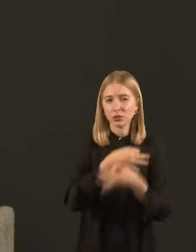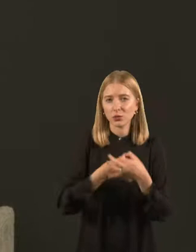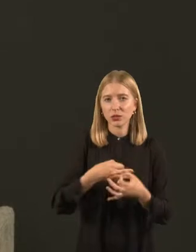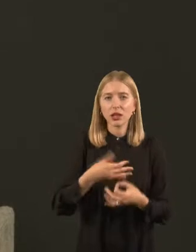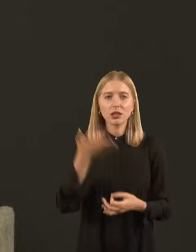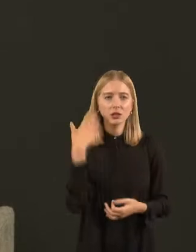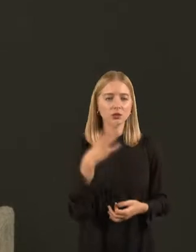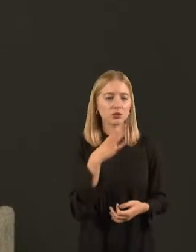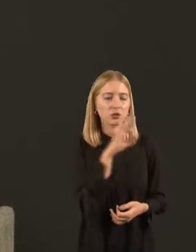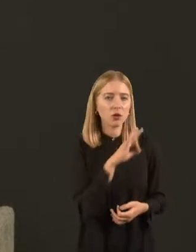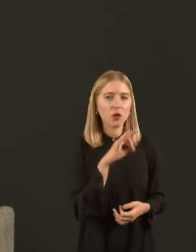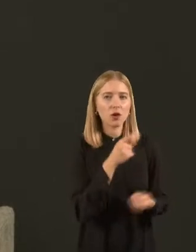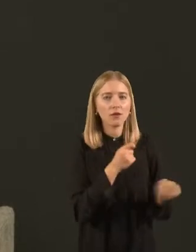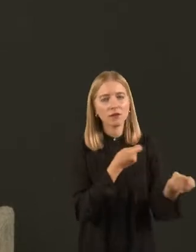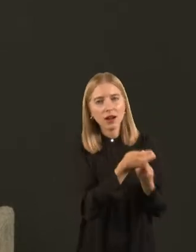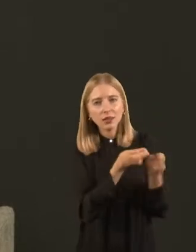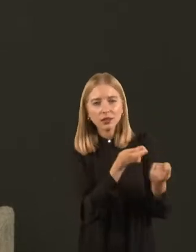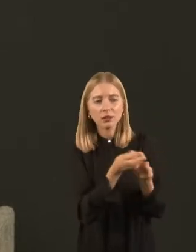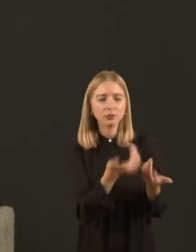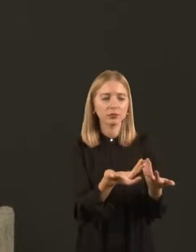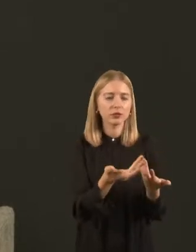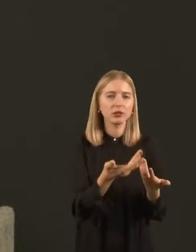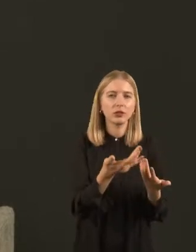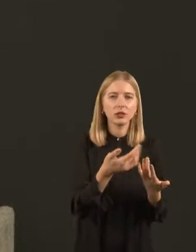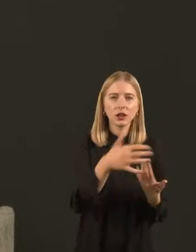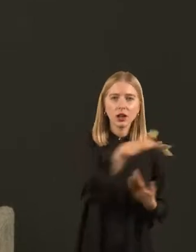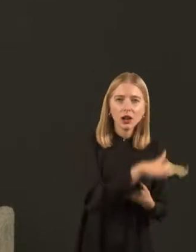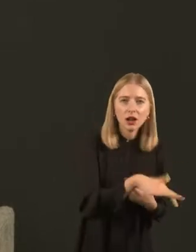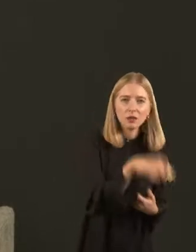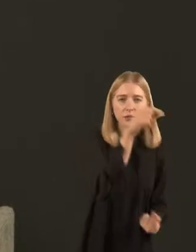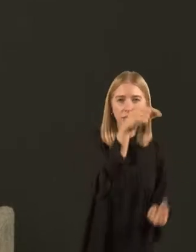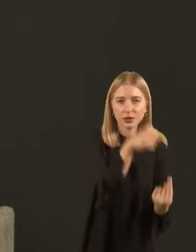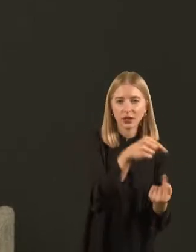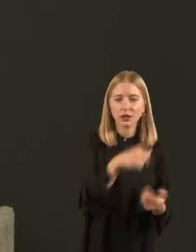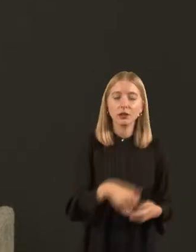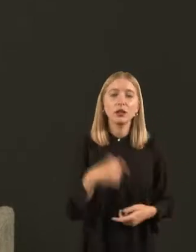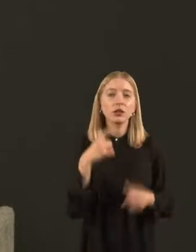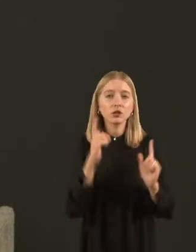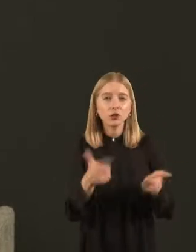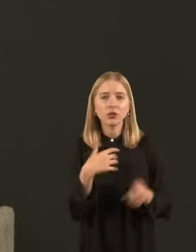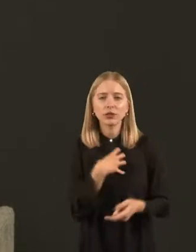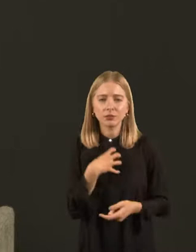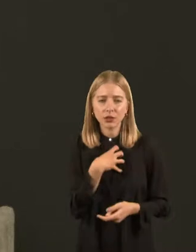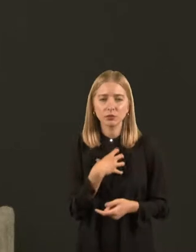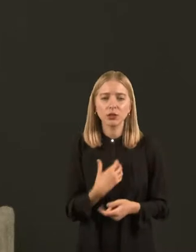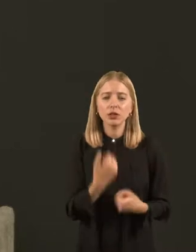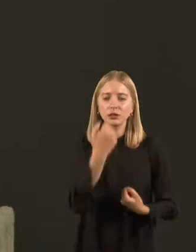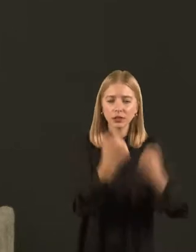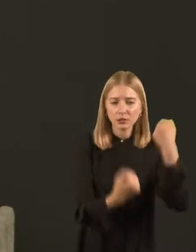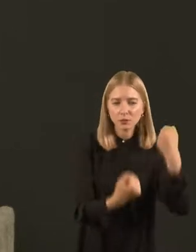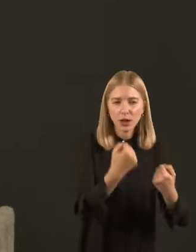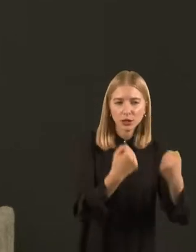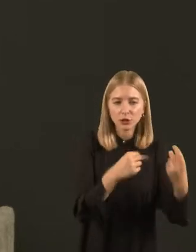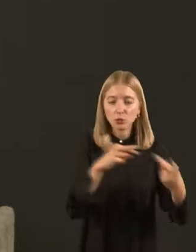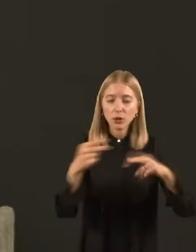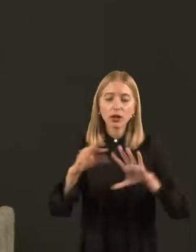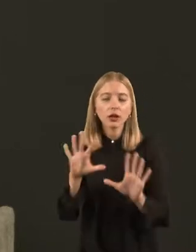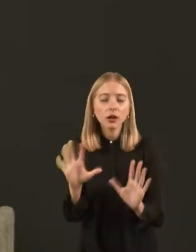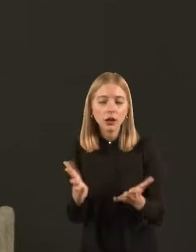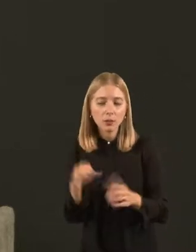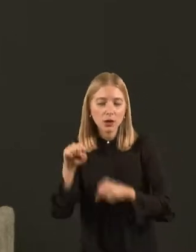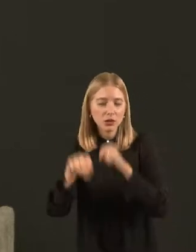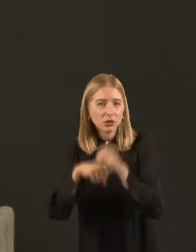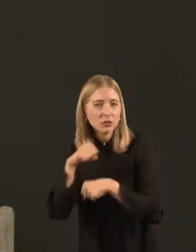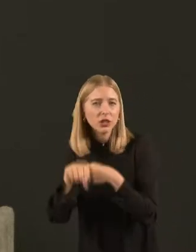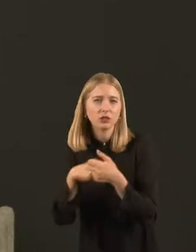think that the methods or the ways or the model will be changed. But when we are talking about